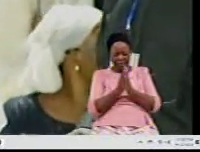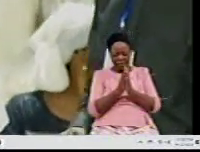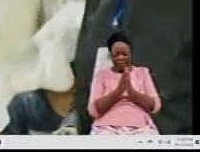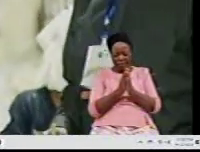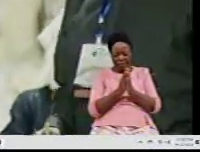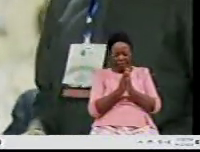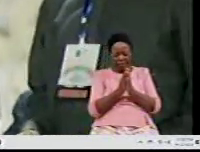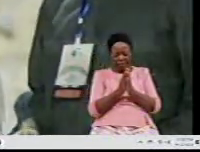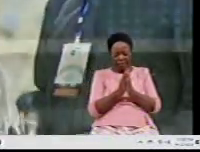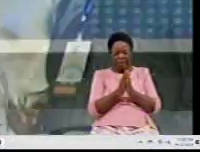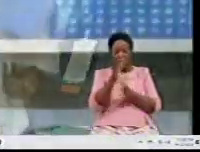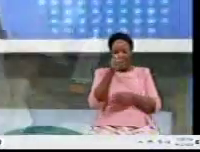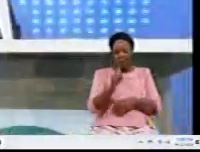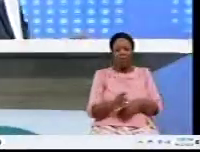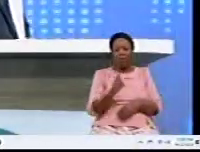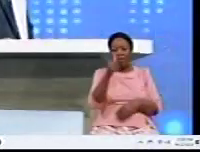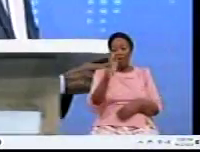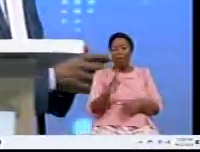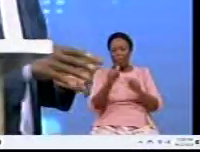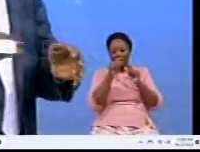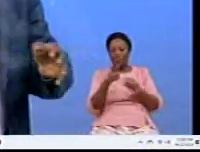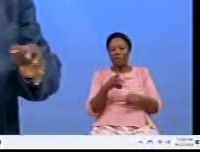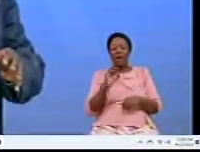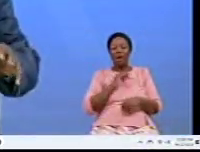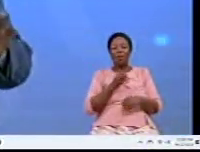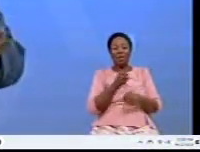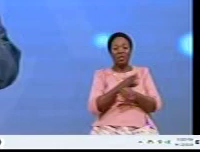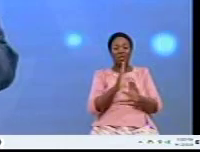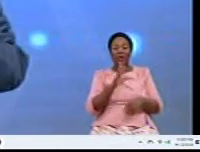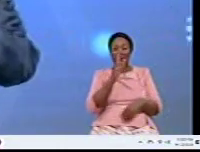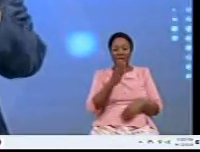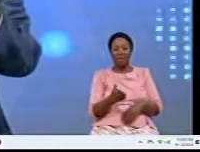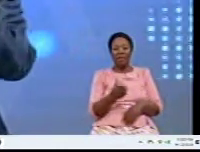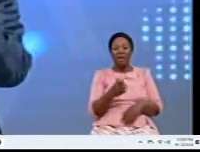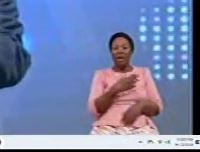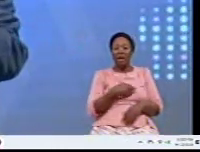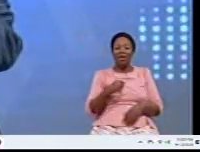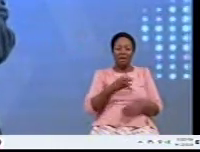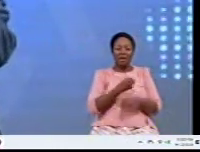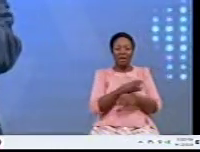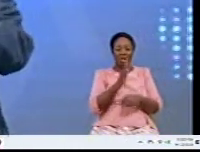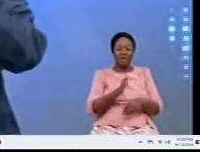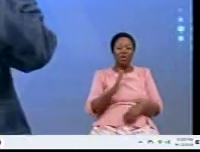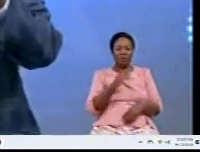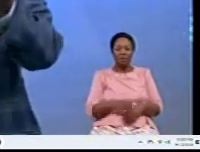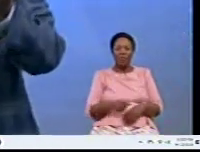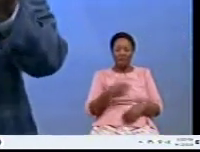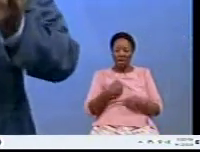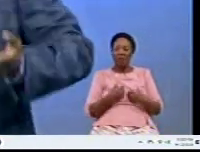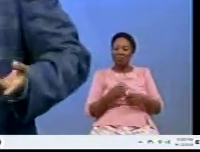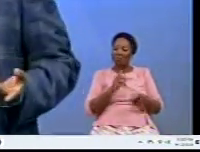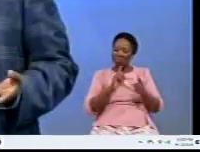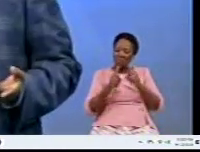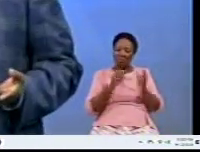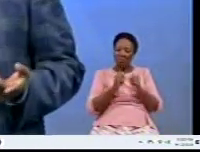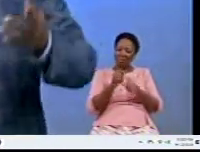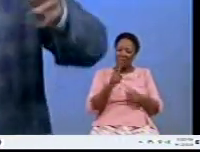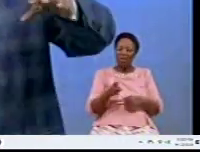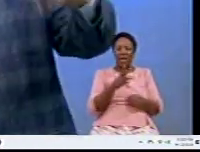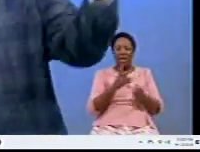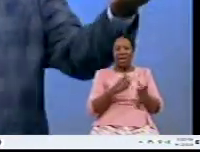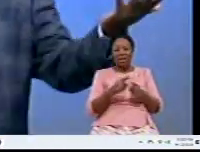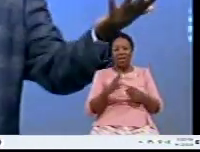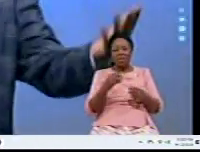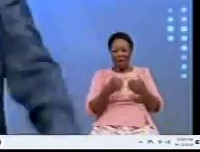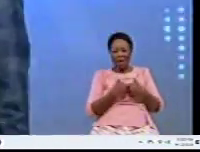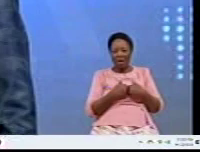God bless you. Our counselors are there. And the counselors will interact with you and will have,